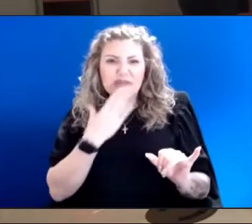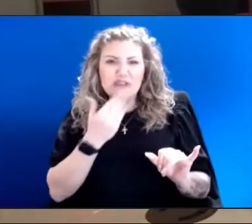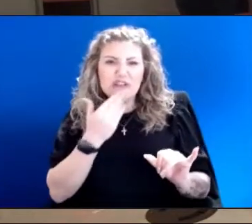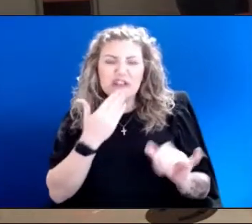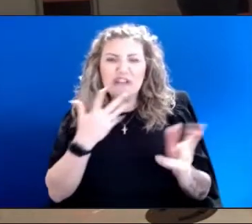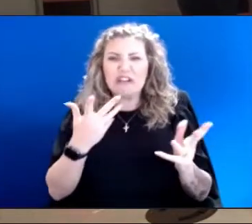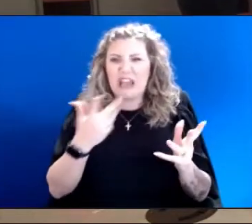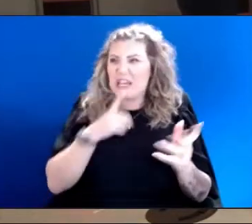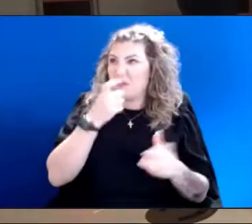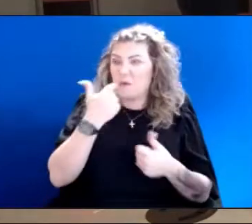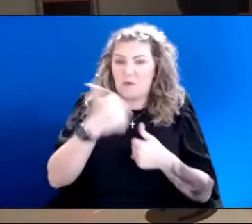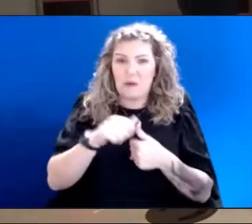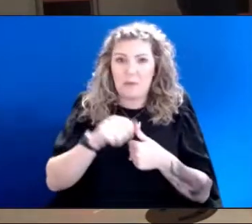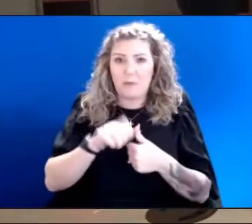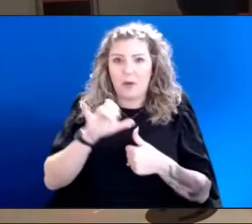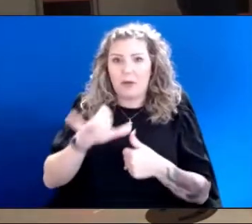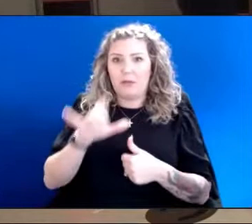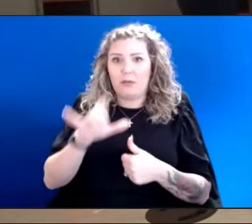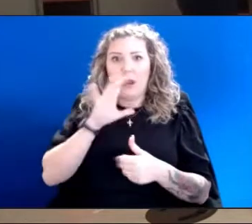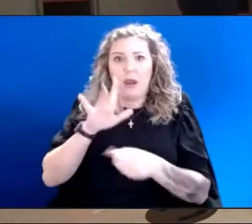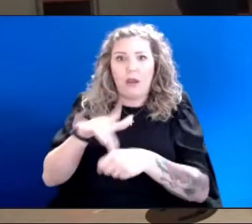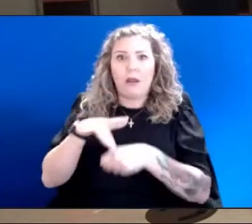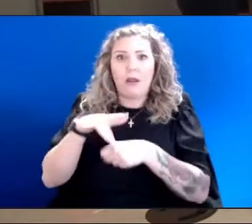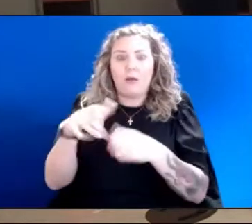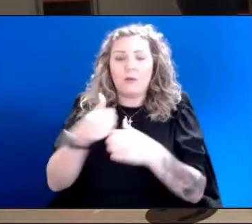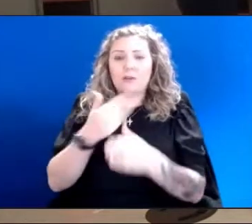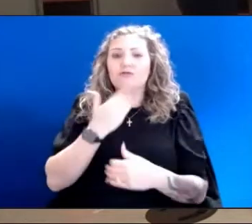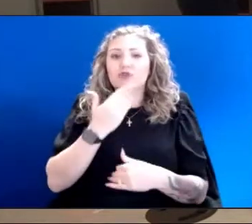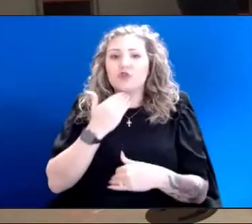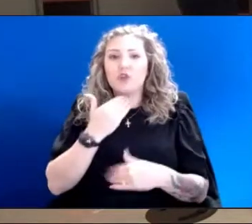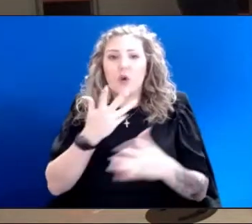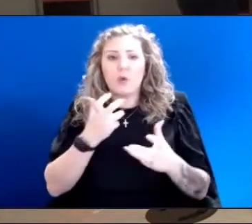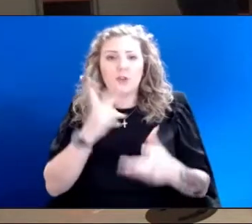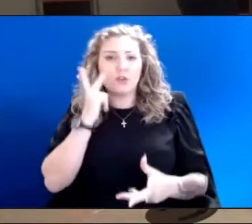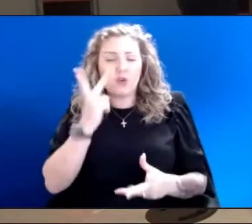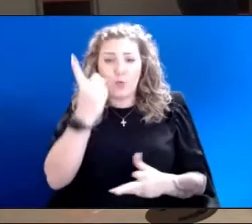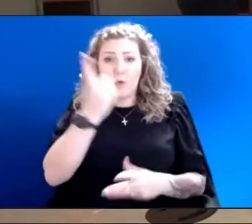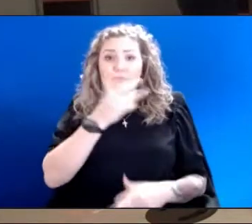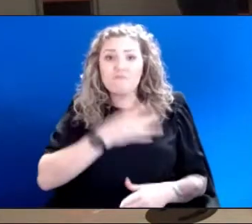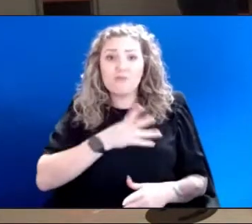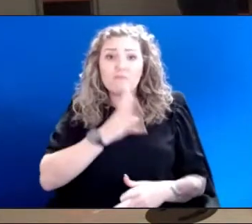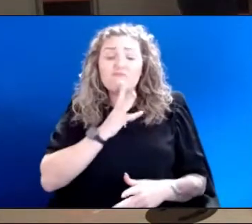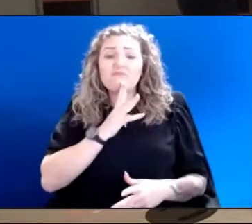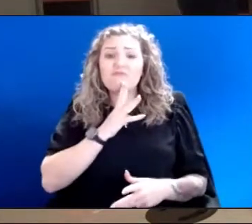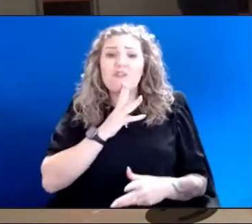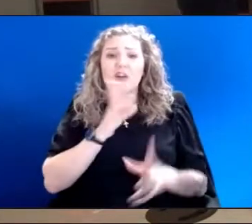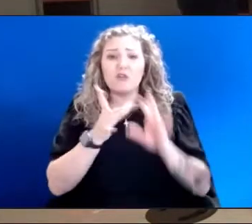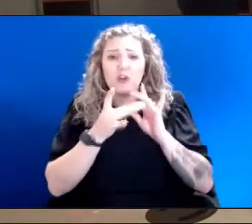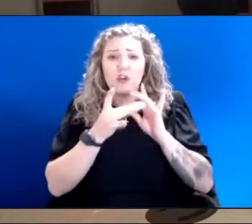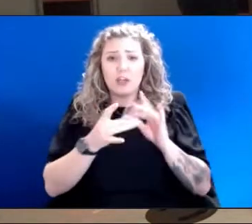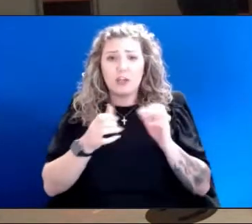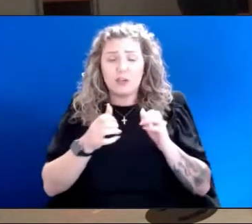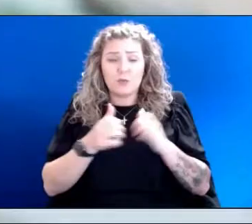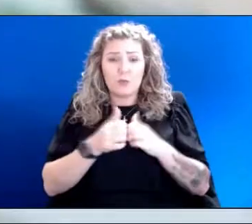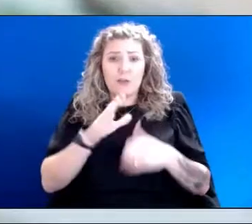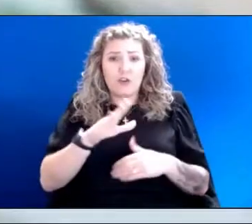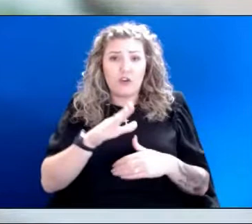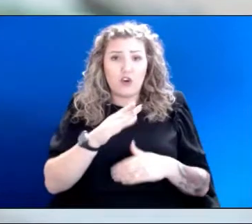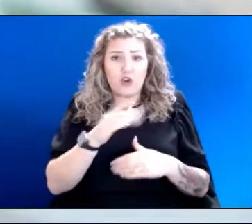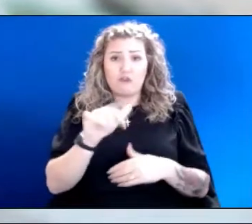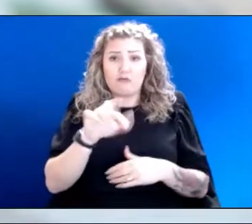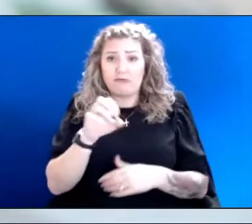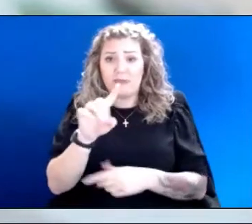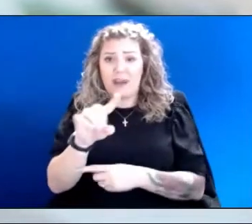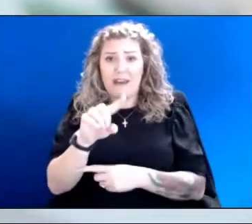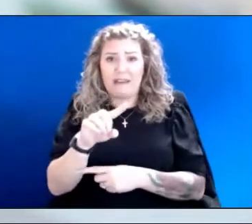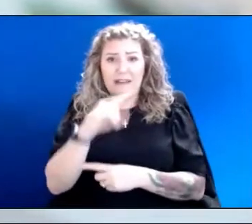and I being that fixated on sugar. I want you to take a look at how one woman we talked with describes the relationship between her grandkids and sugar. It's